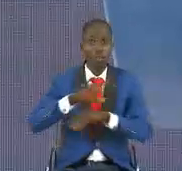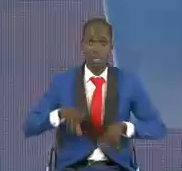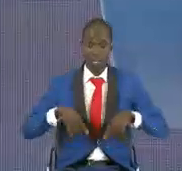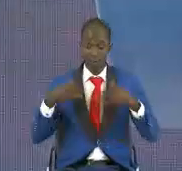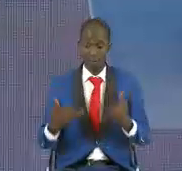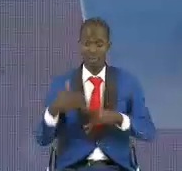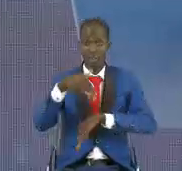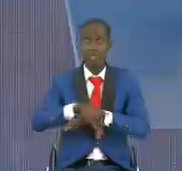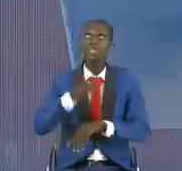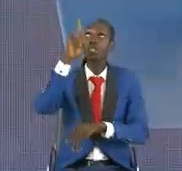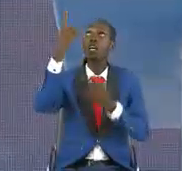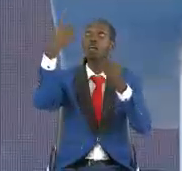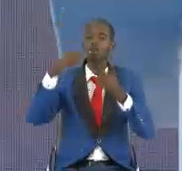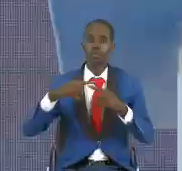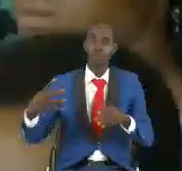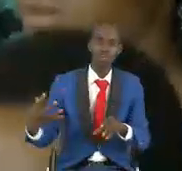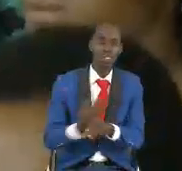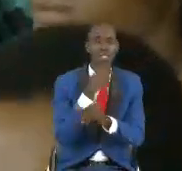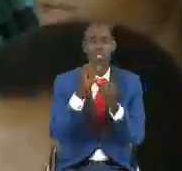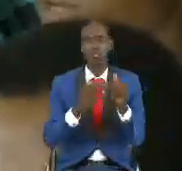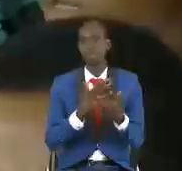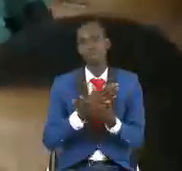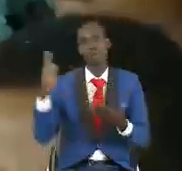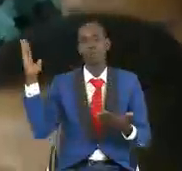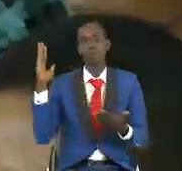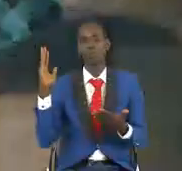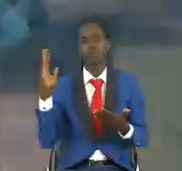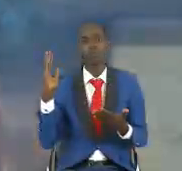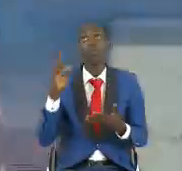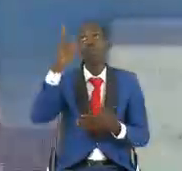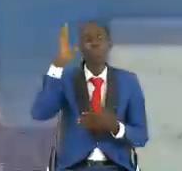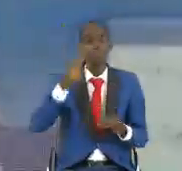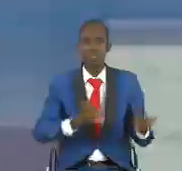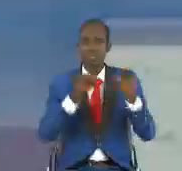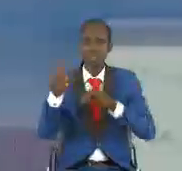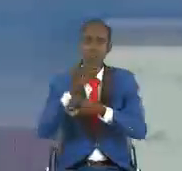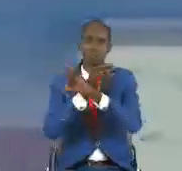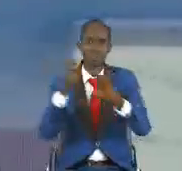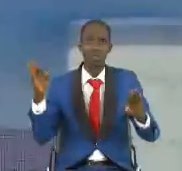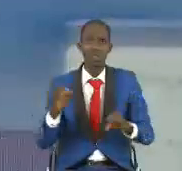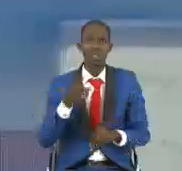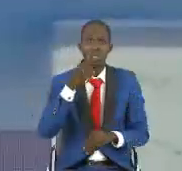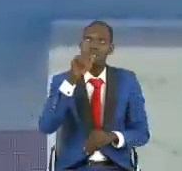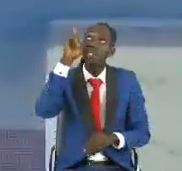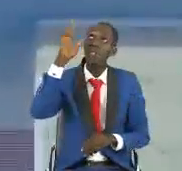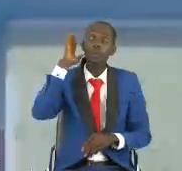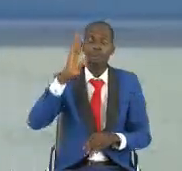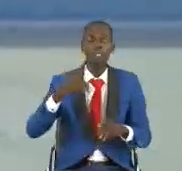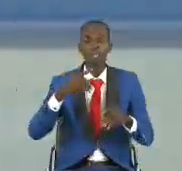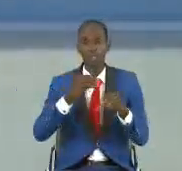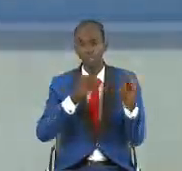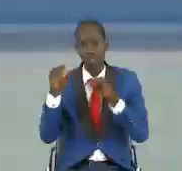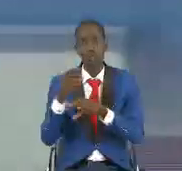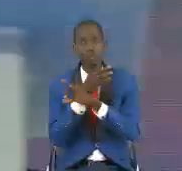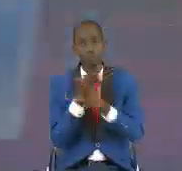to carry everything away. It's going to set you free. I said it's going to set you free. We